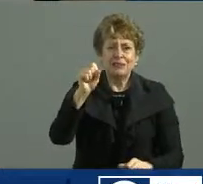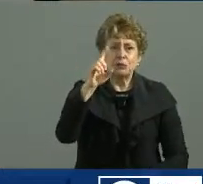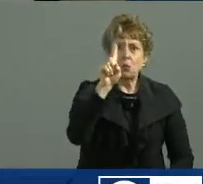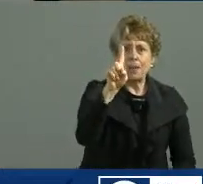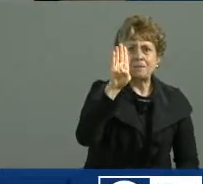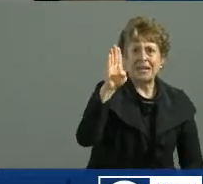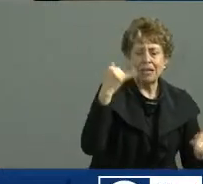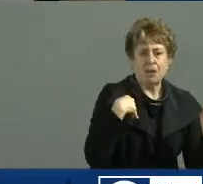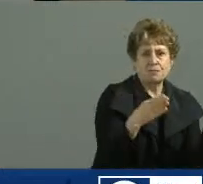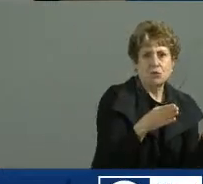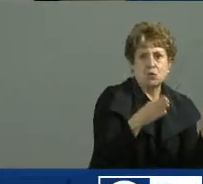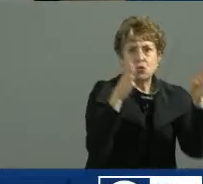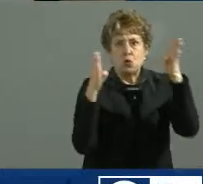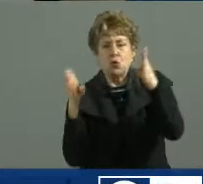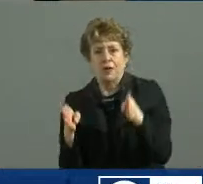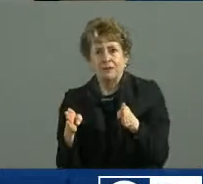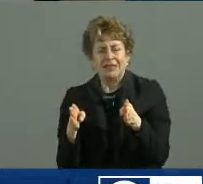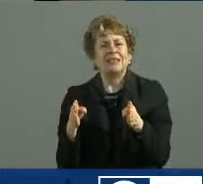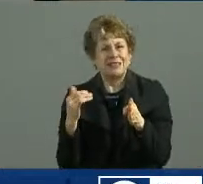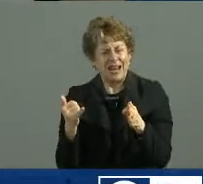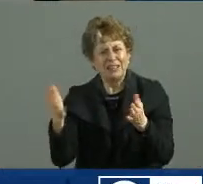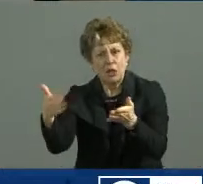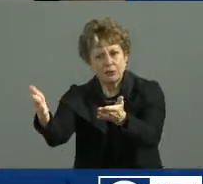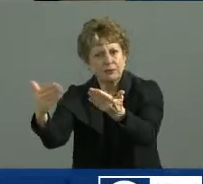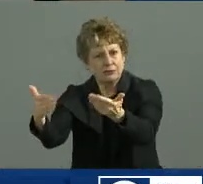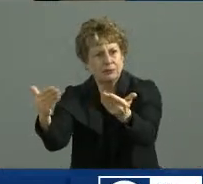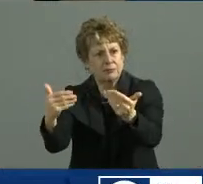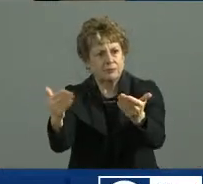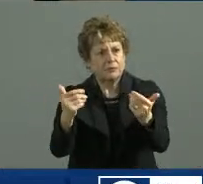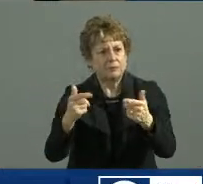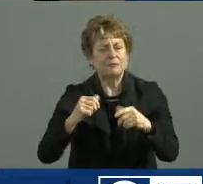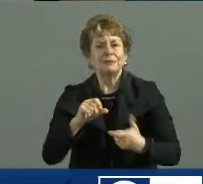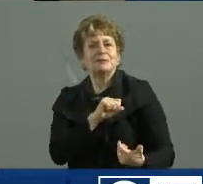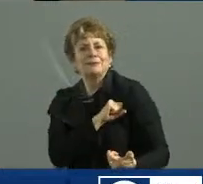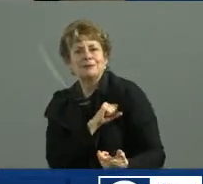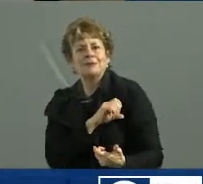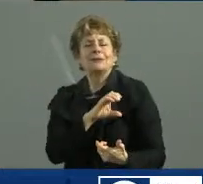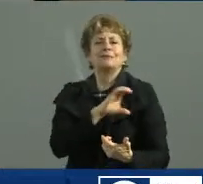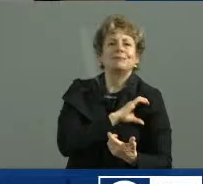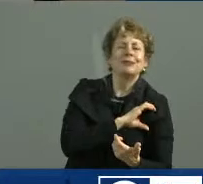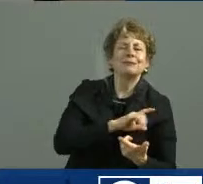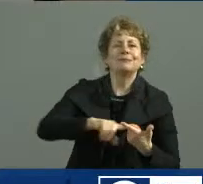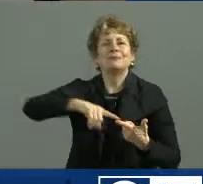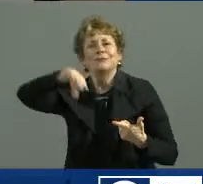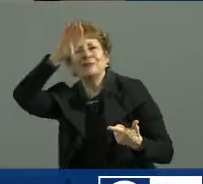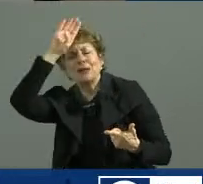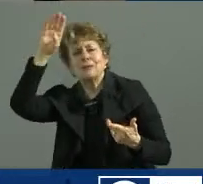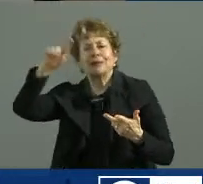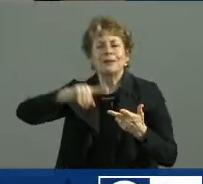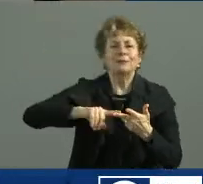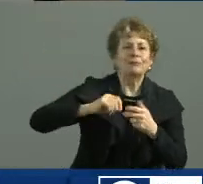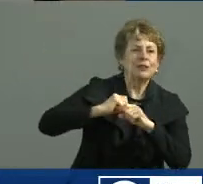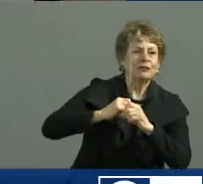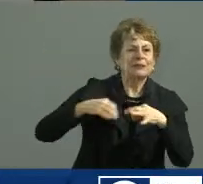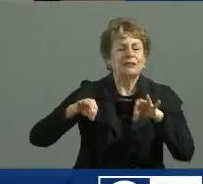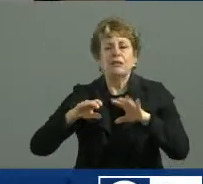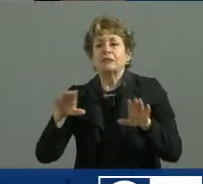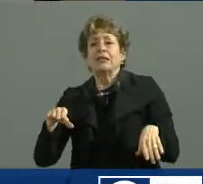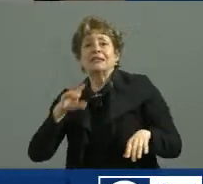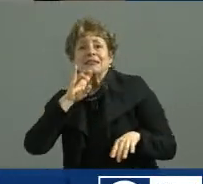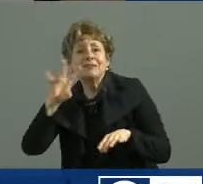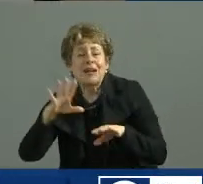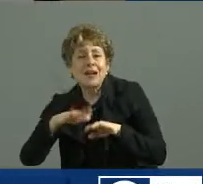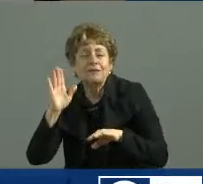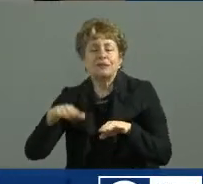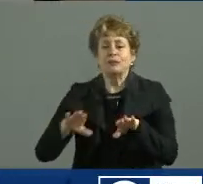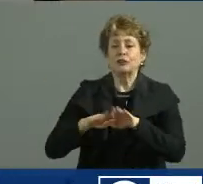prioritizing initially those protective services workers, our teachers, our school support staff, child care workers and their support